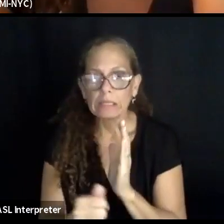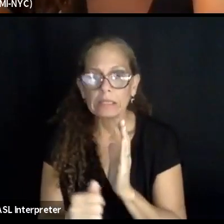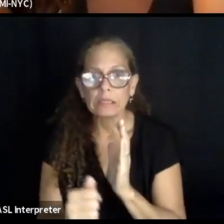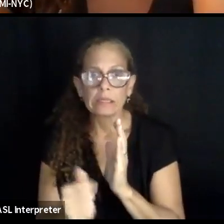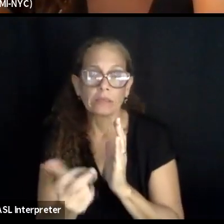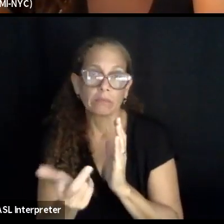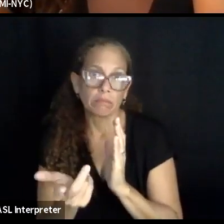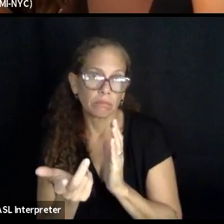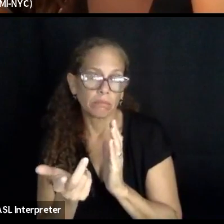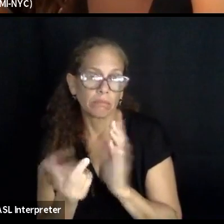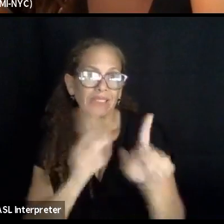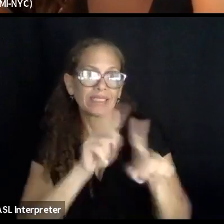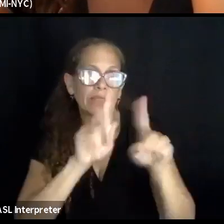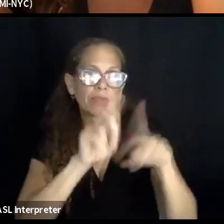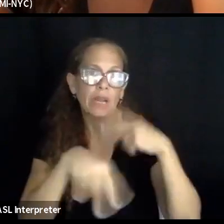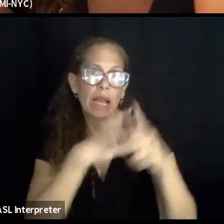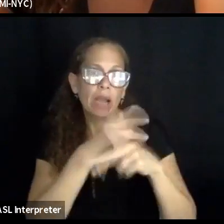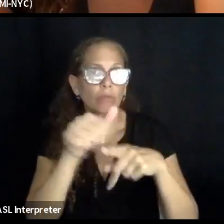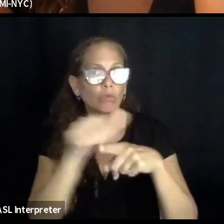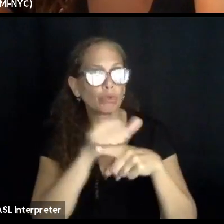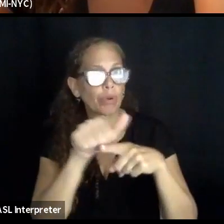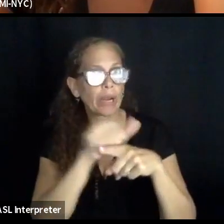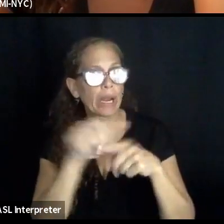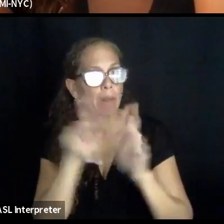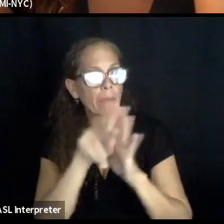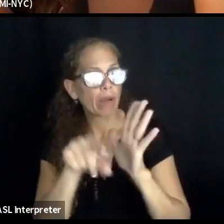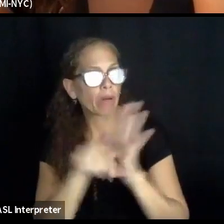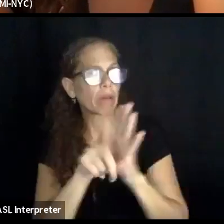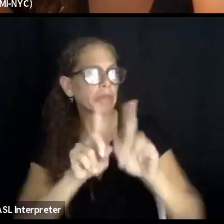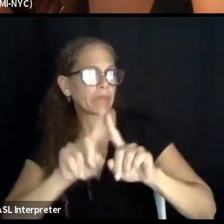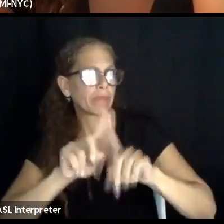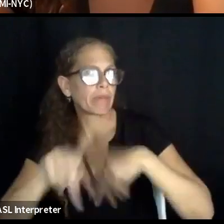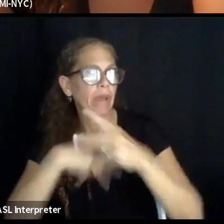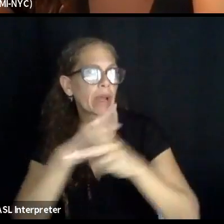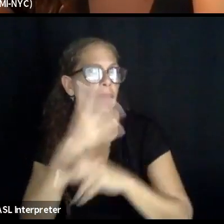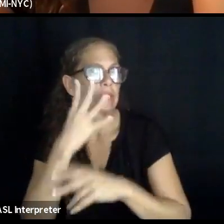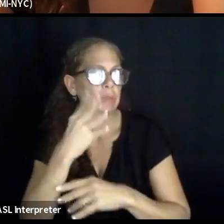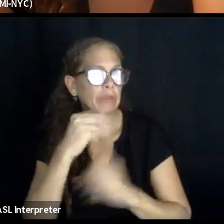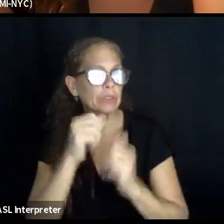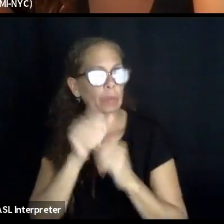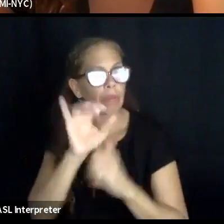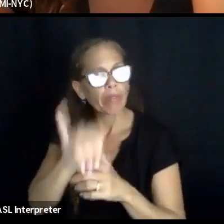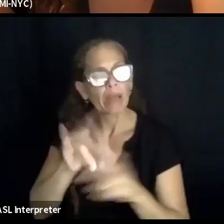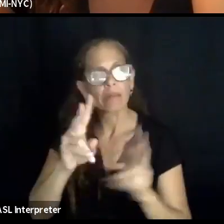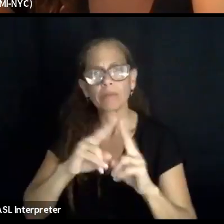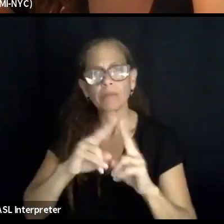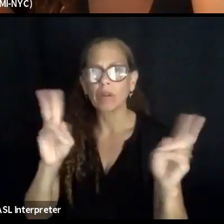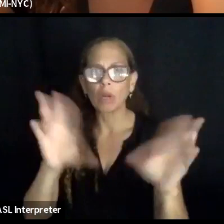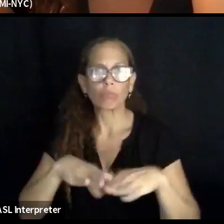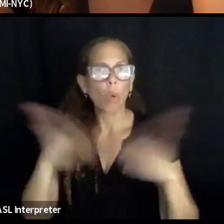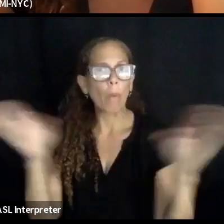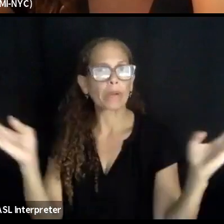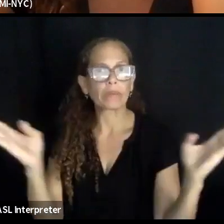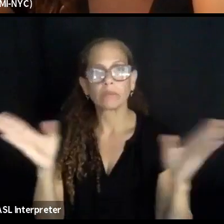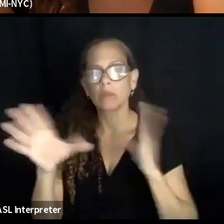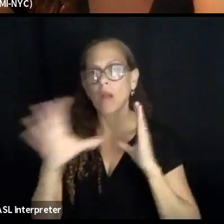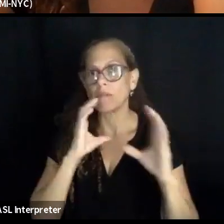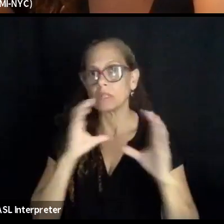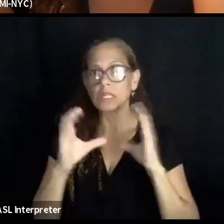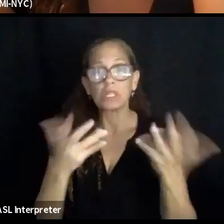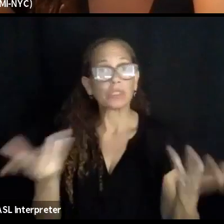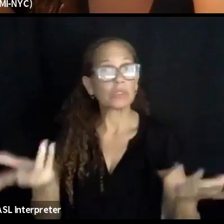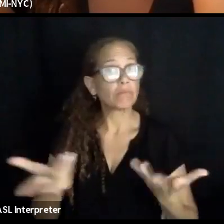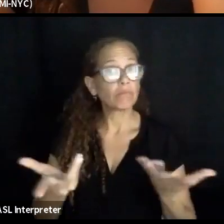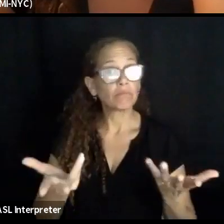all different training backgrounds have varying experiences with it. So I think to be able to ask and have a very candid conversation, to what degree do you feel